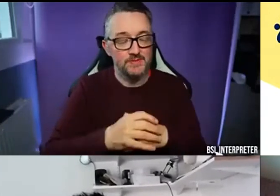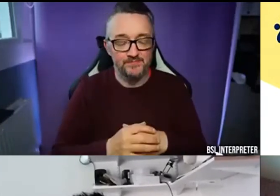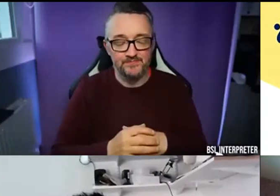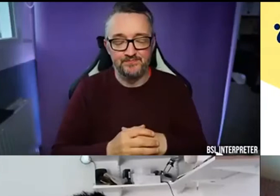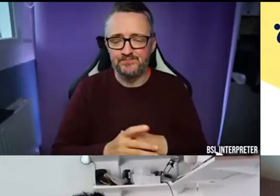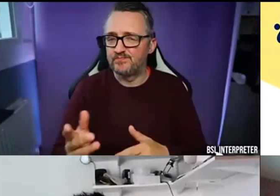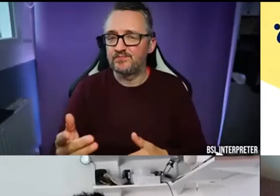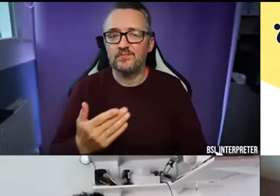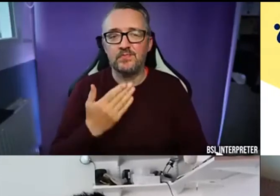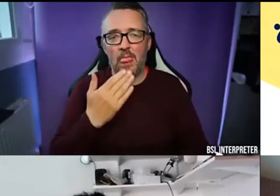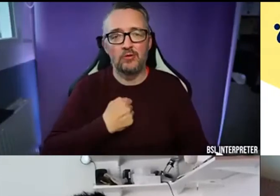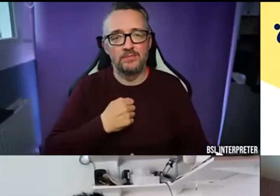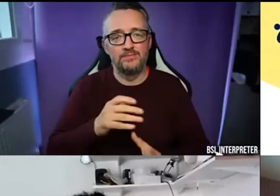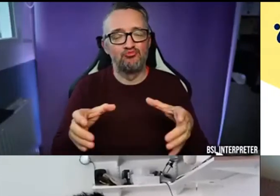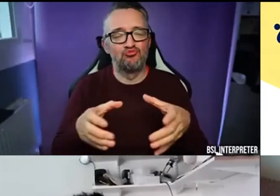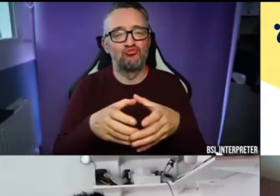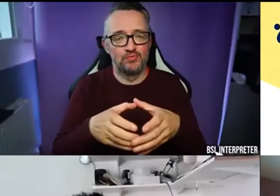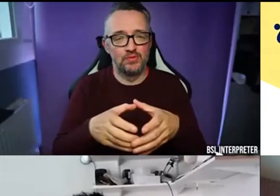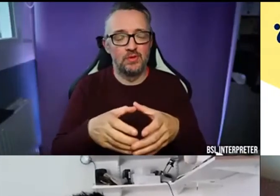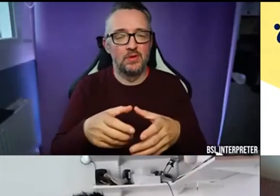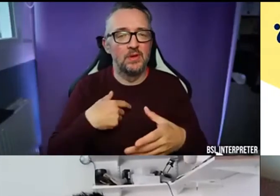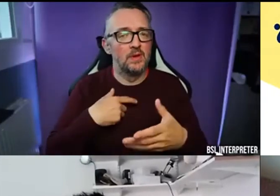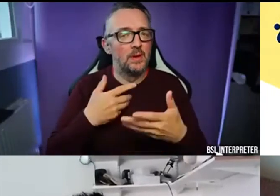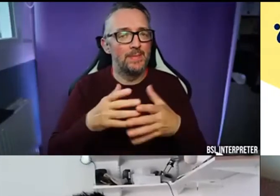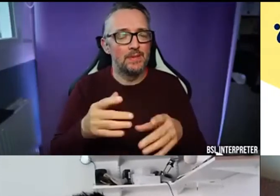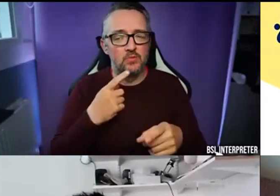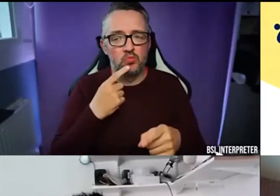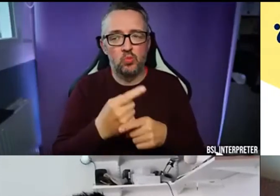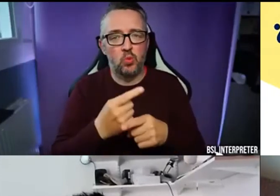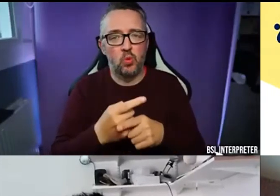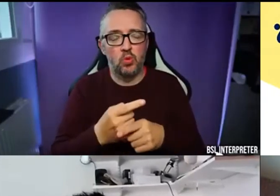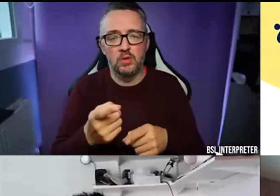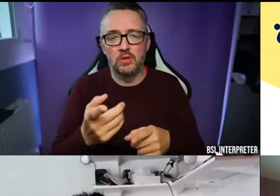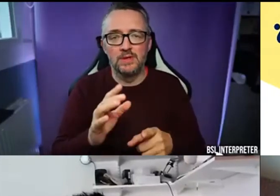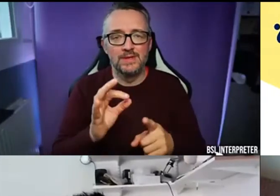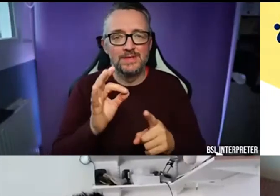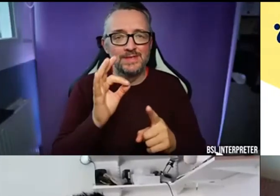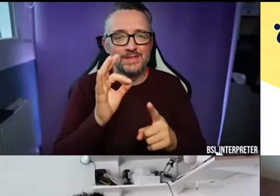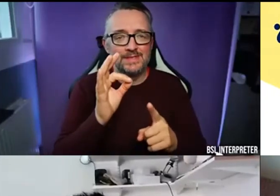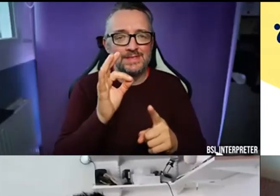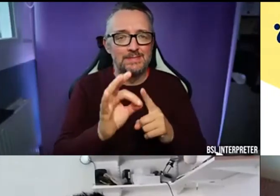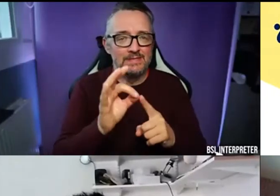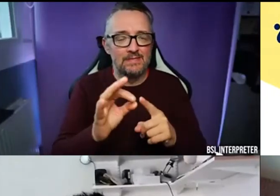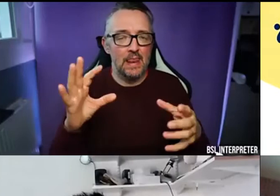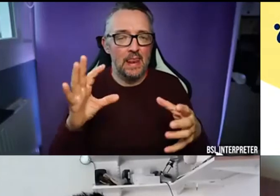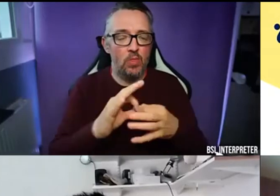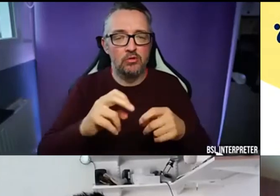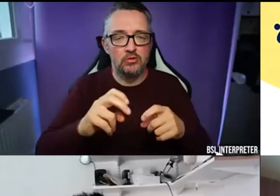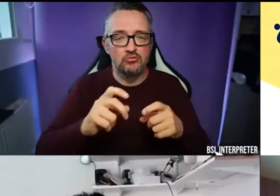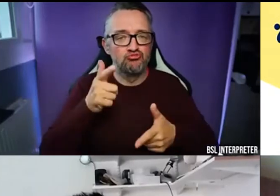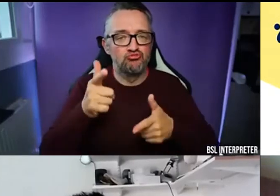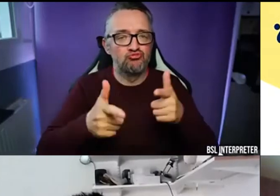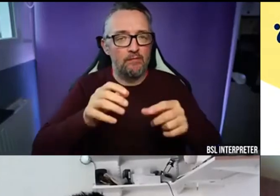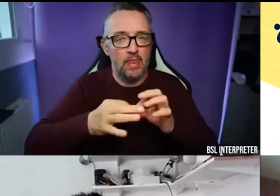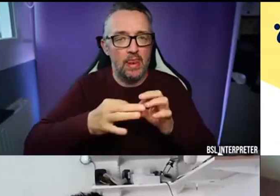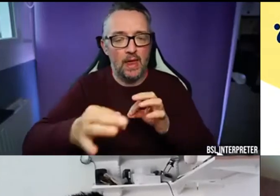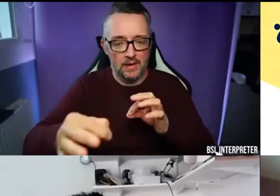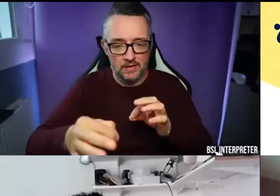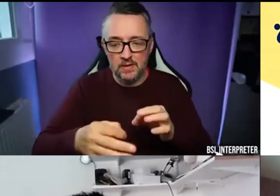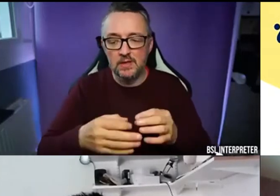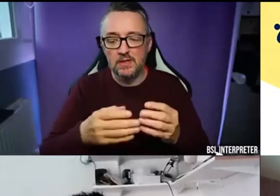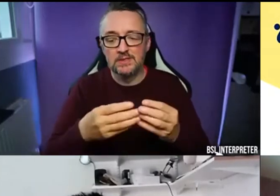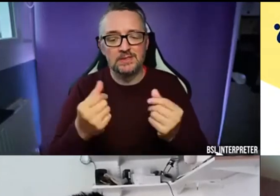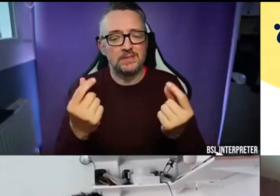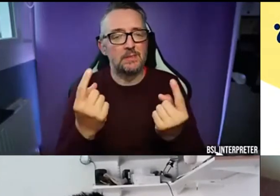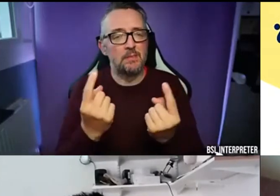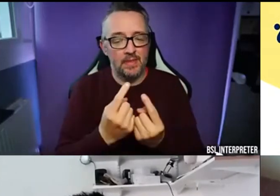our group. We talked about some specific things to do with the Traveline, but also some things that we thought